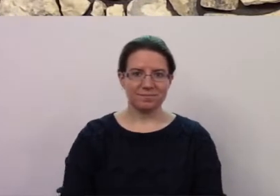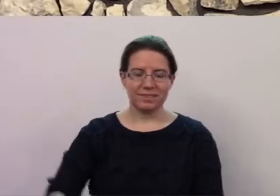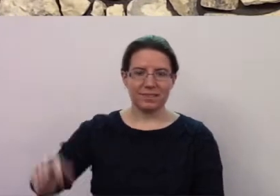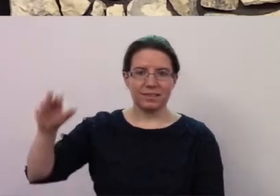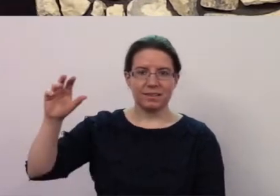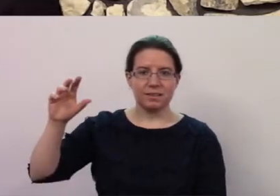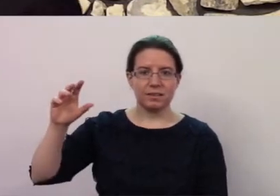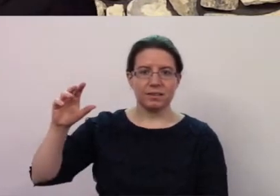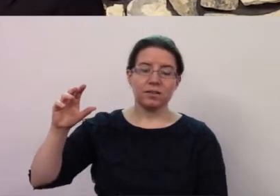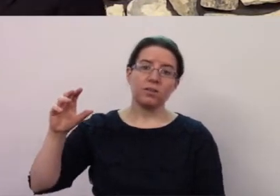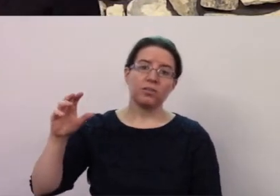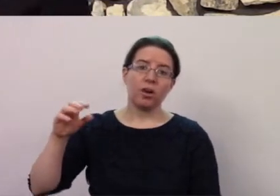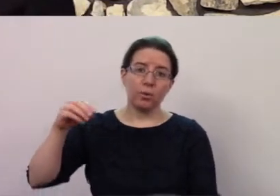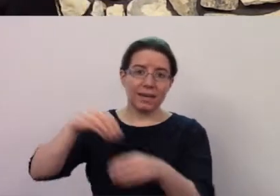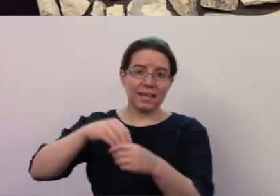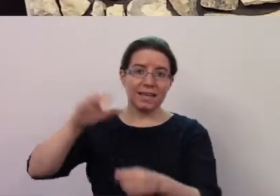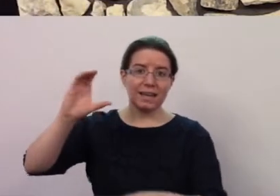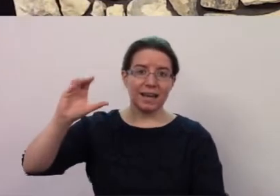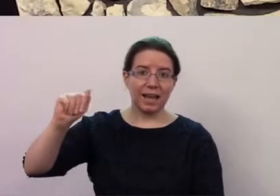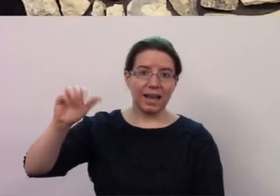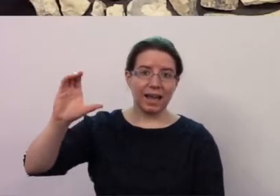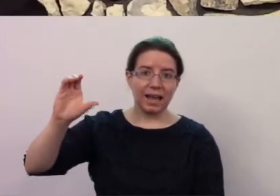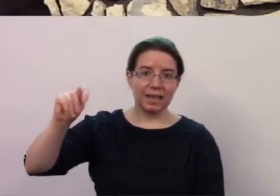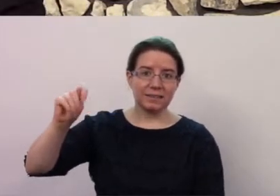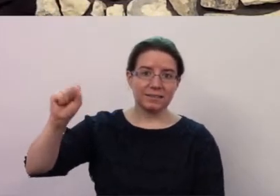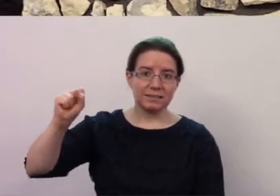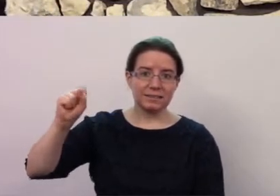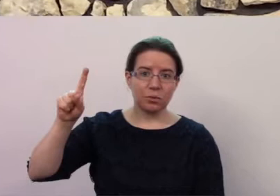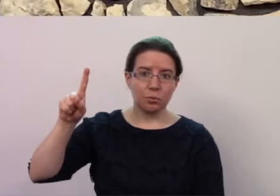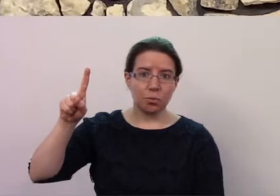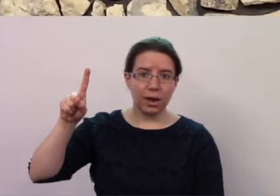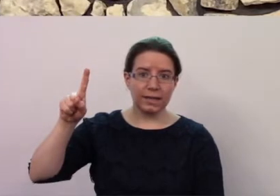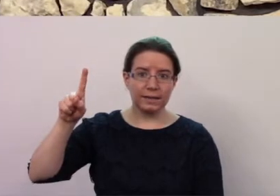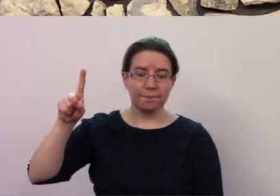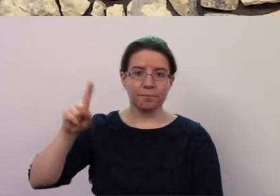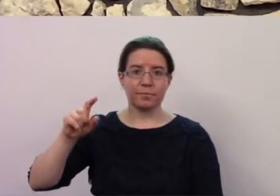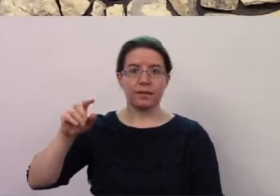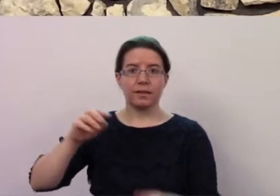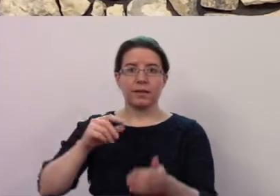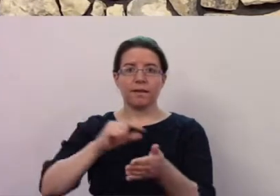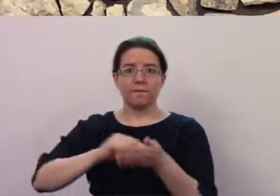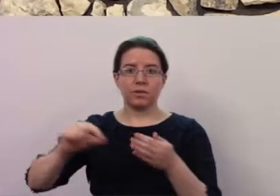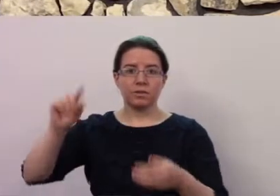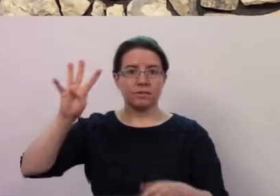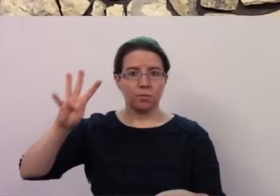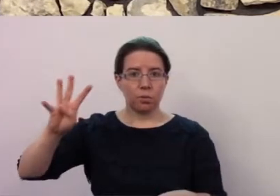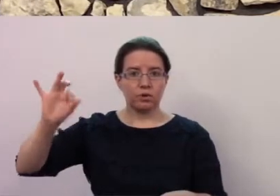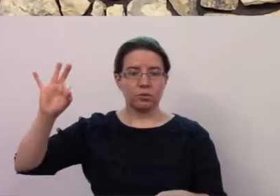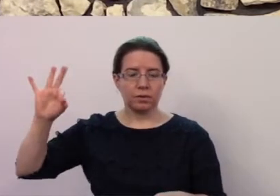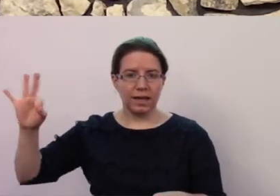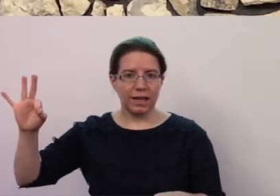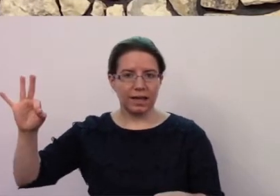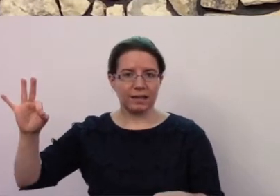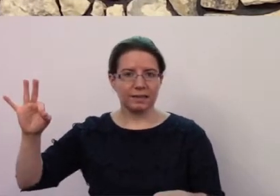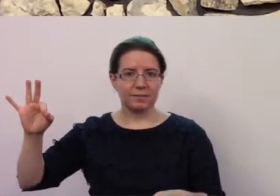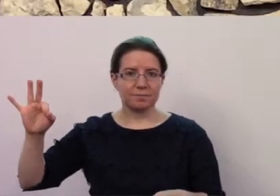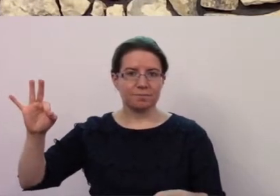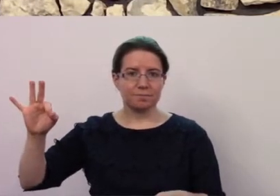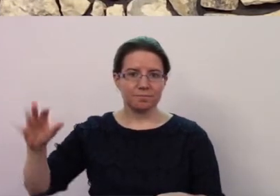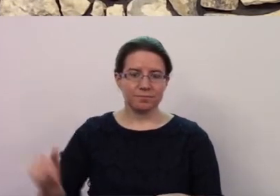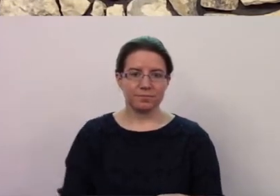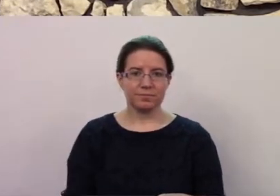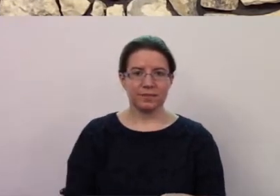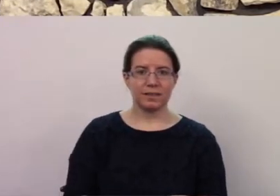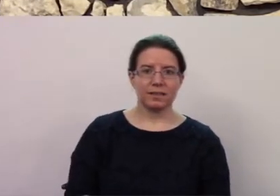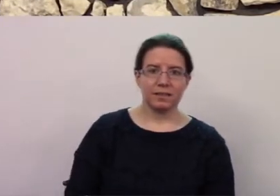Uh-huh. Hallelujah. Luke also wrote in the book of Acts, in Acts 1:4-9, and they, being assembled